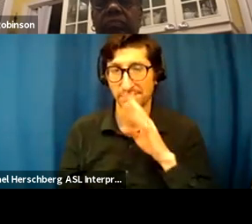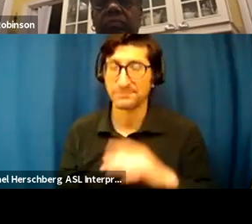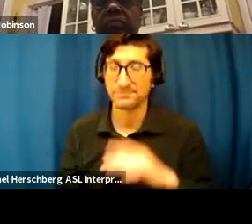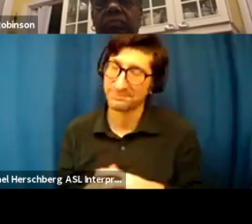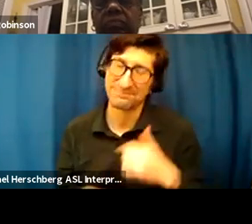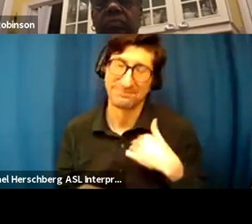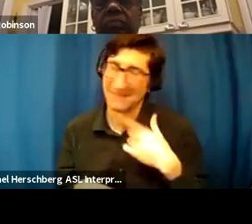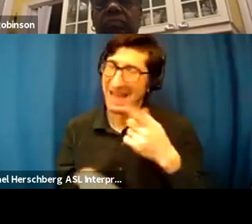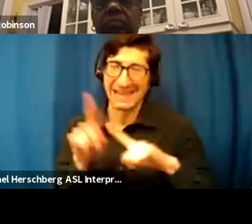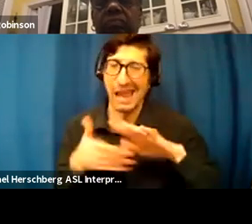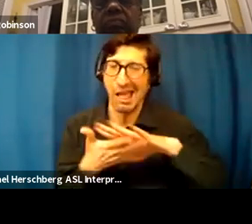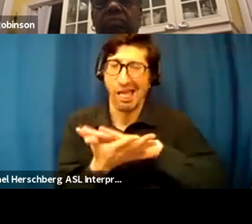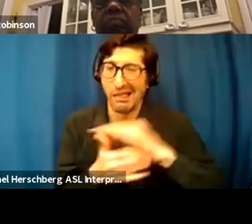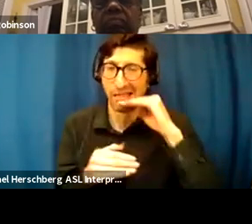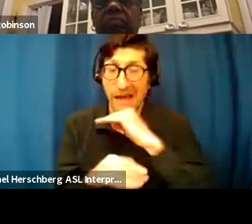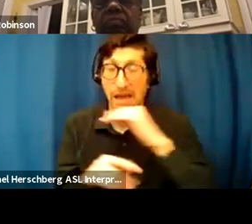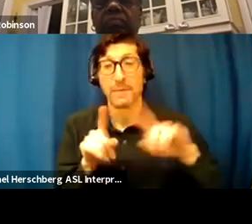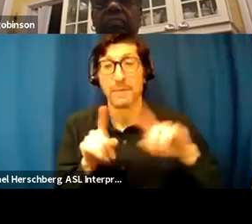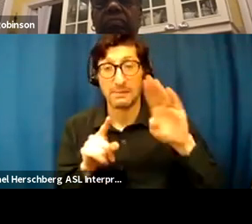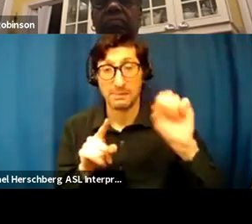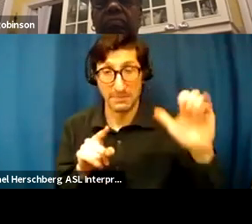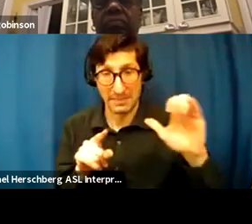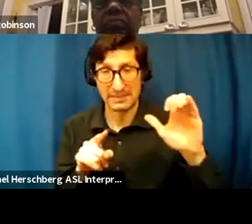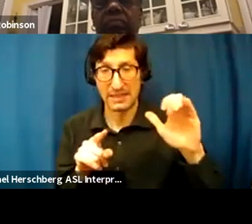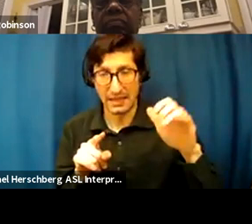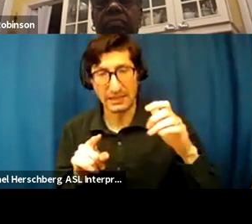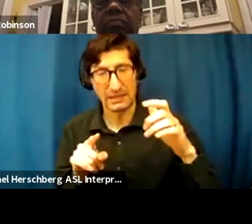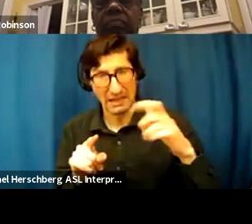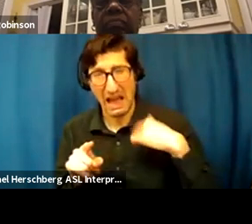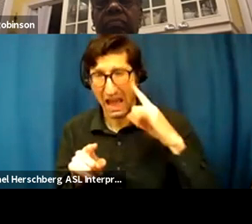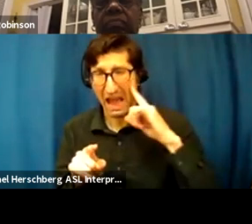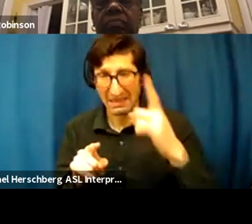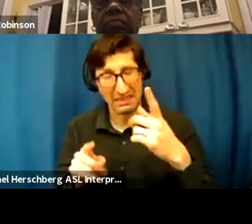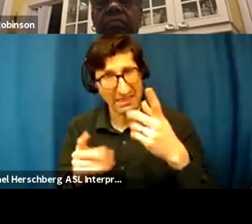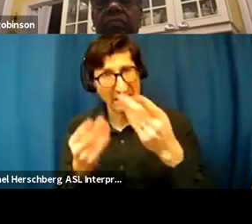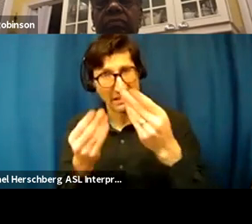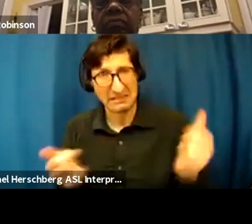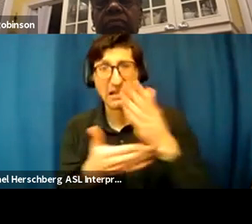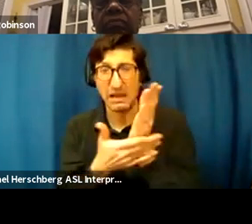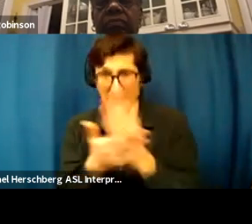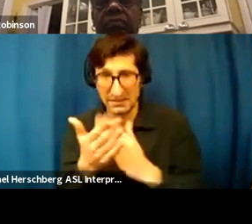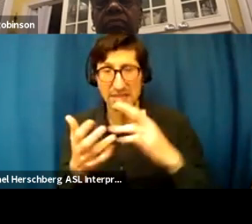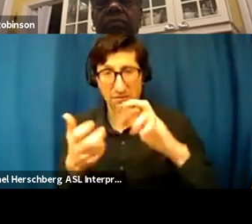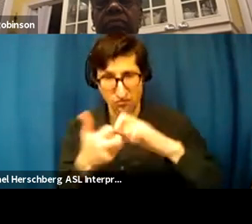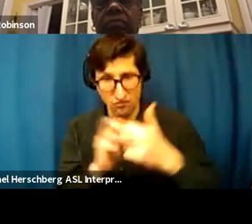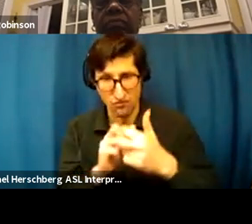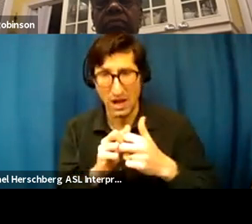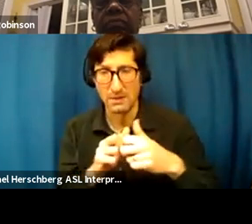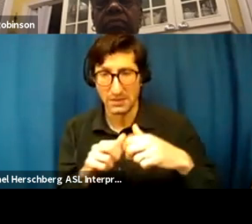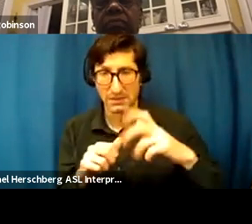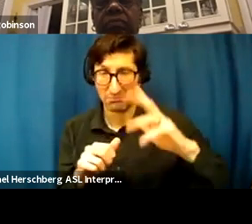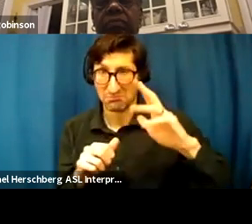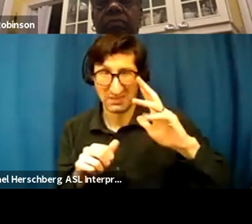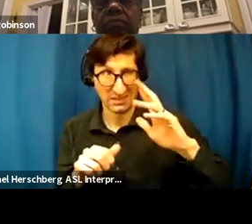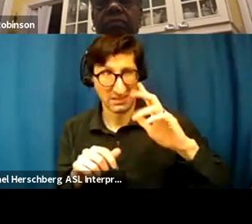I think that BSAC hammered out a lot of its issues with the remote world when the pandemic first hit last year in the spring. I